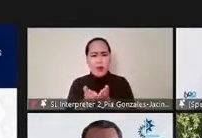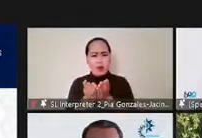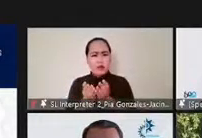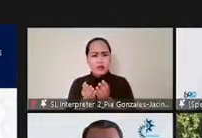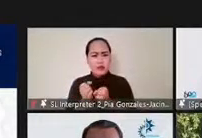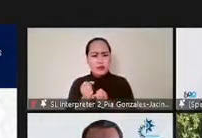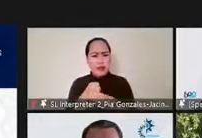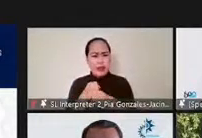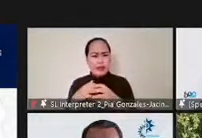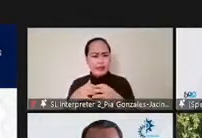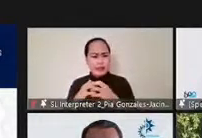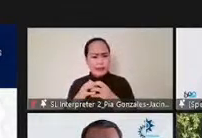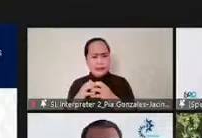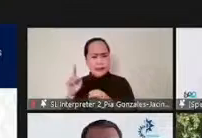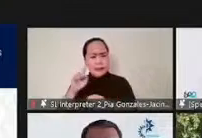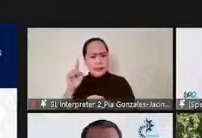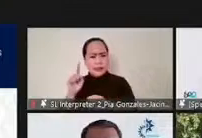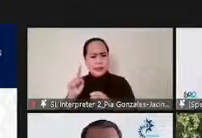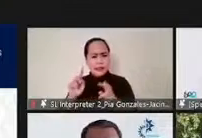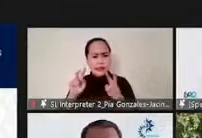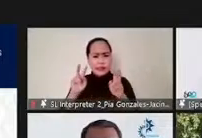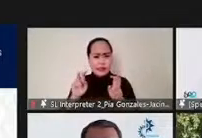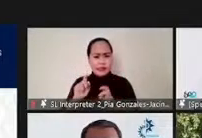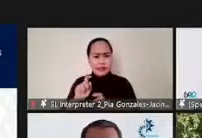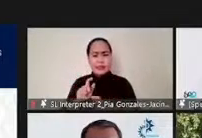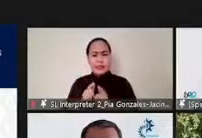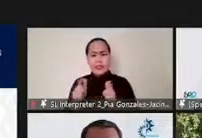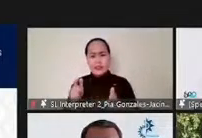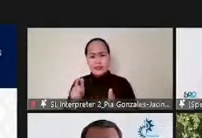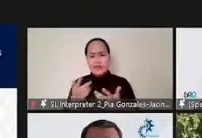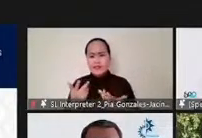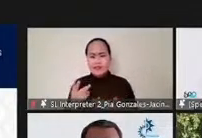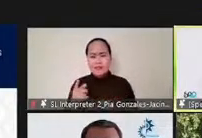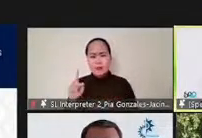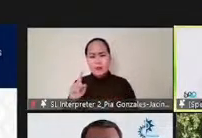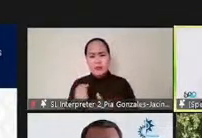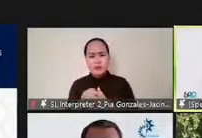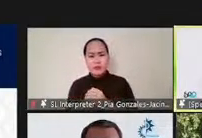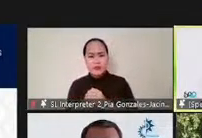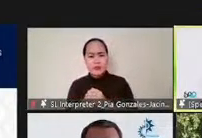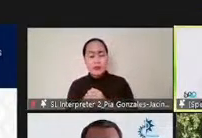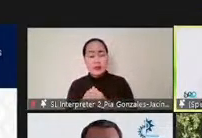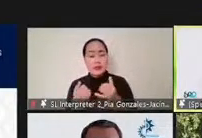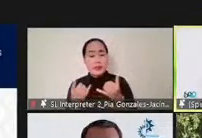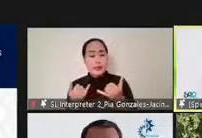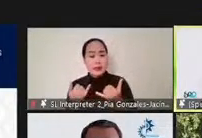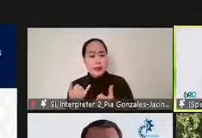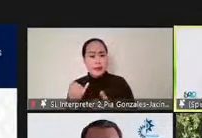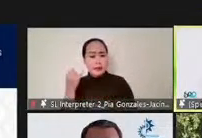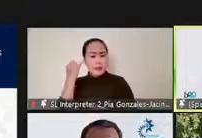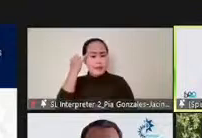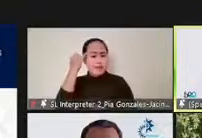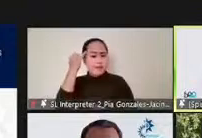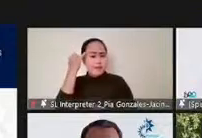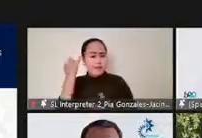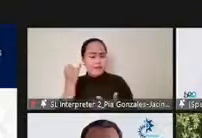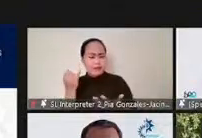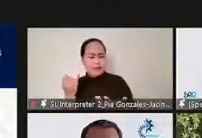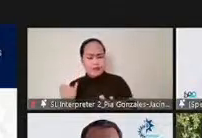is the general term for ads. And presently, I think they are no